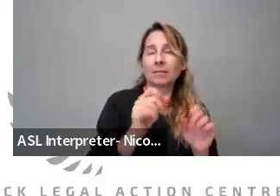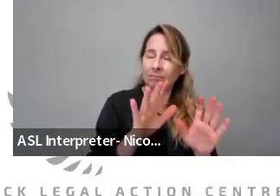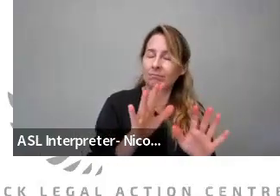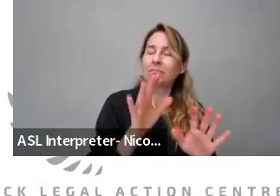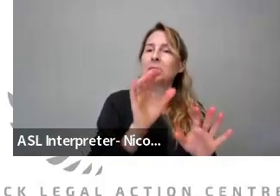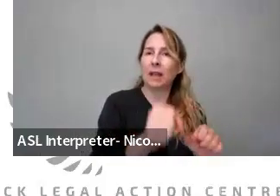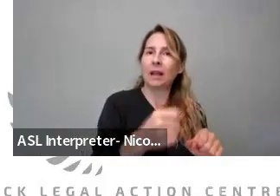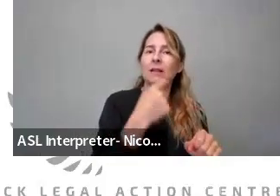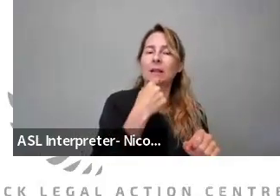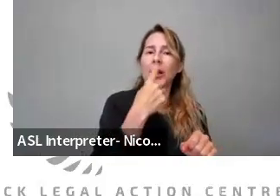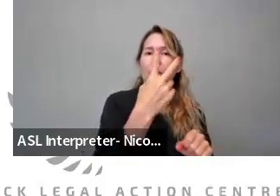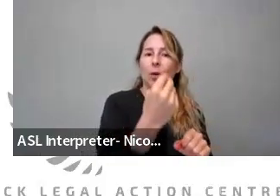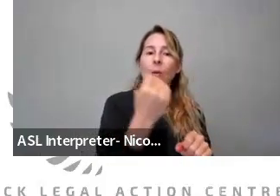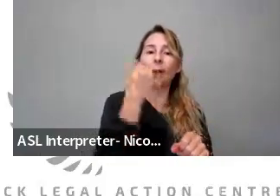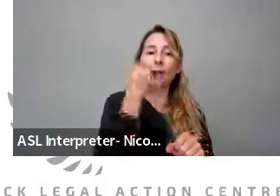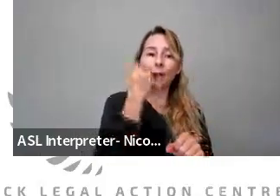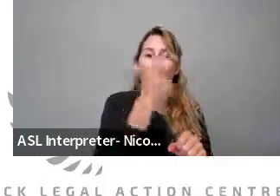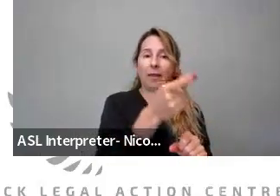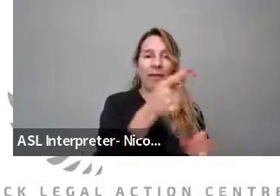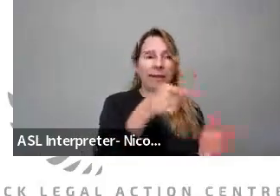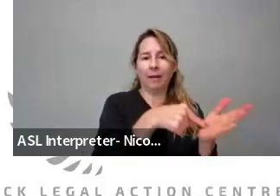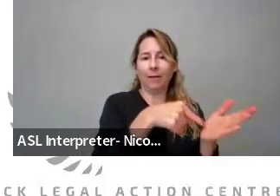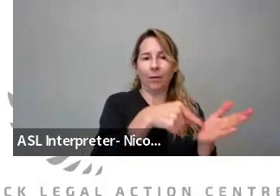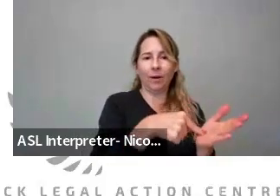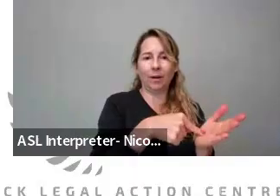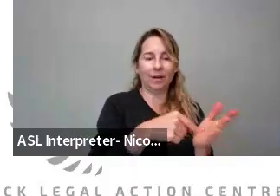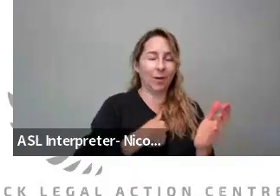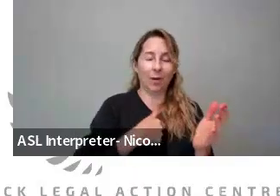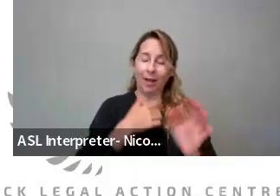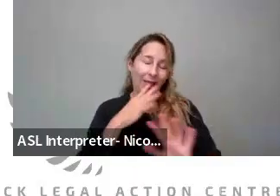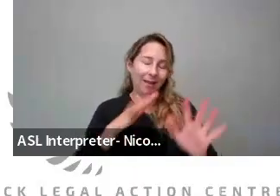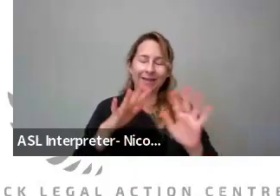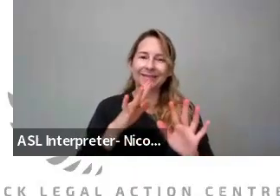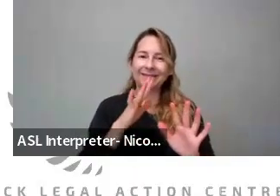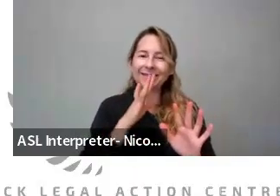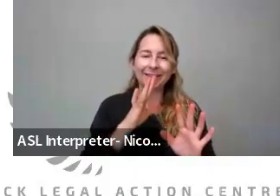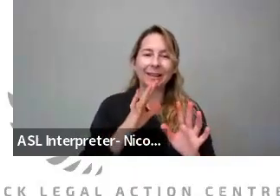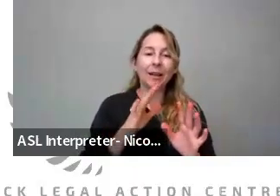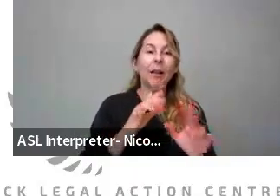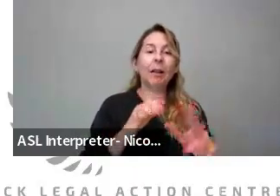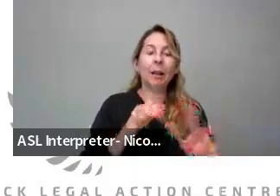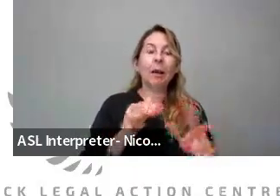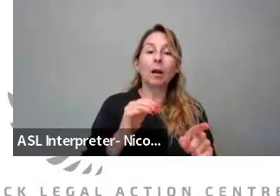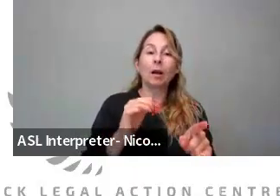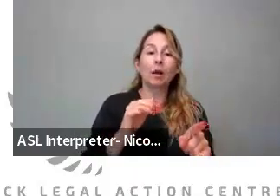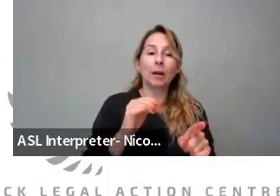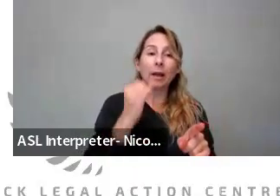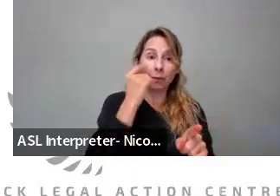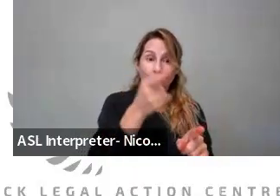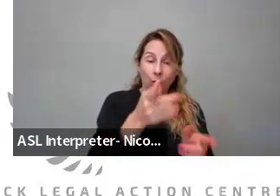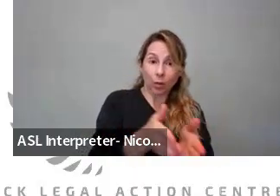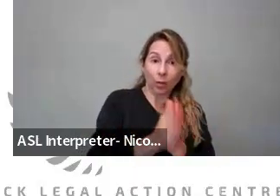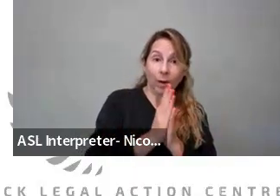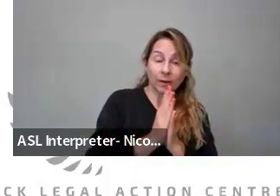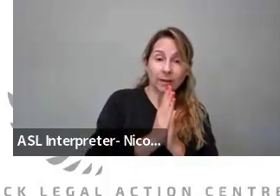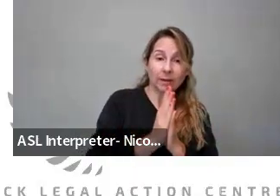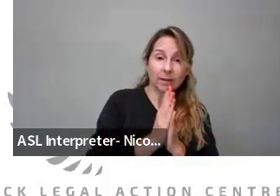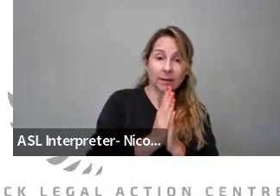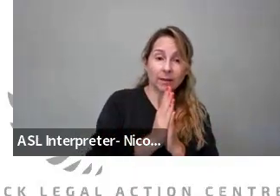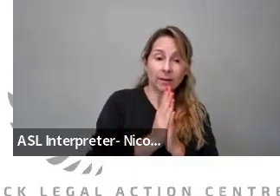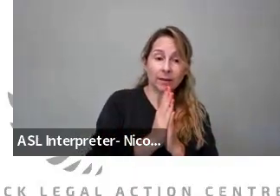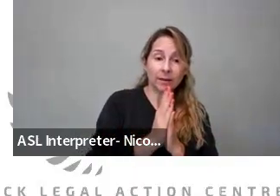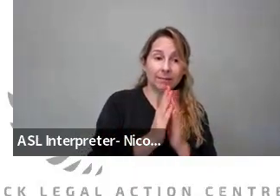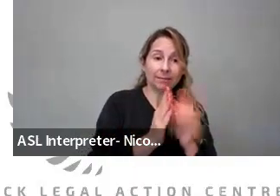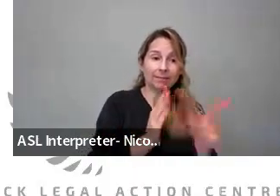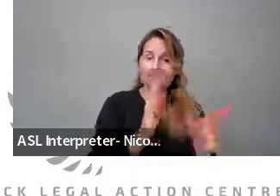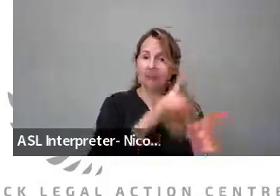leads to undue hardship. I don't know why I started on that a while ago. So if what you're requesting, it will be unduly hard